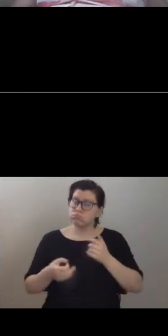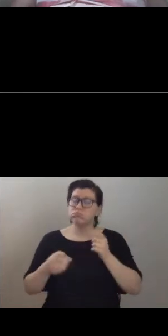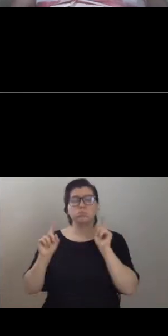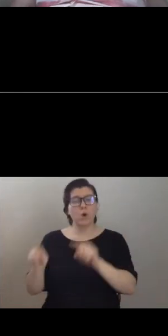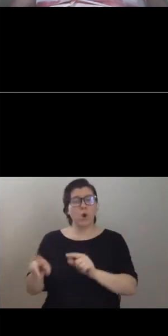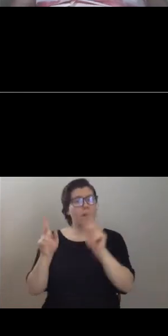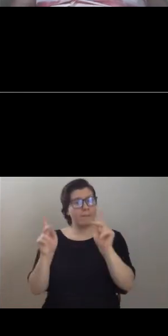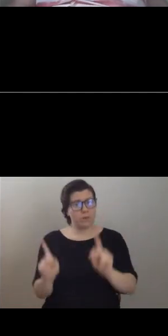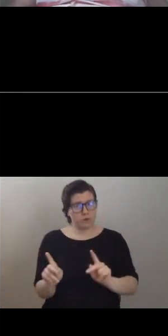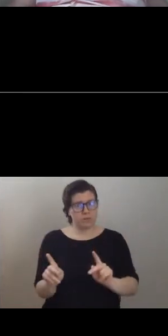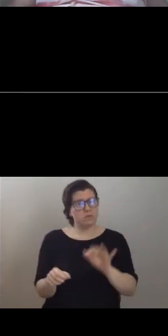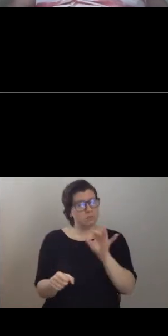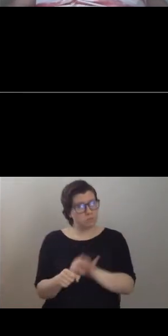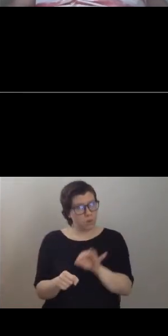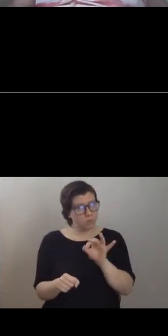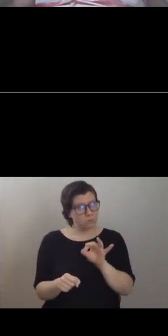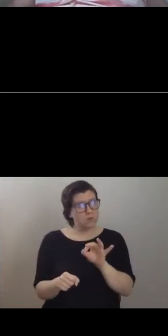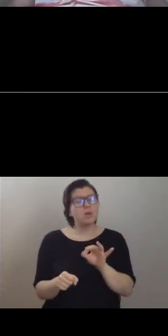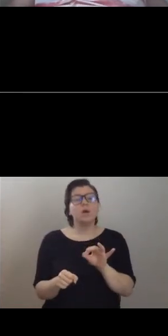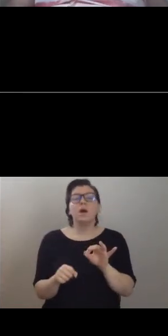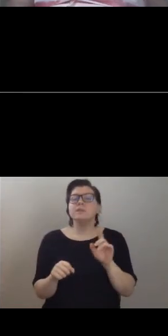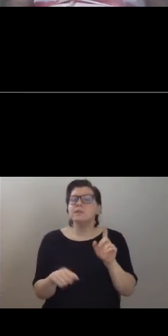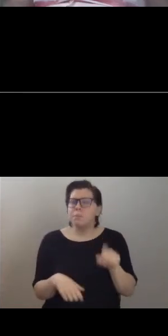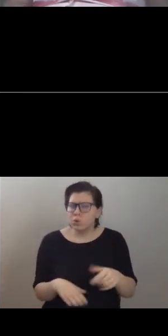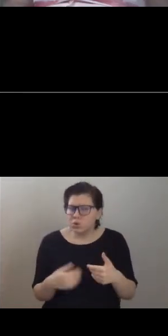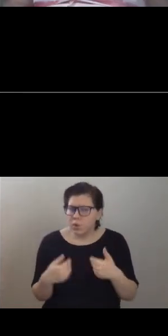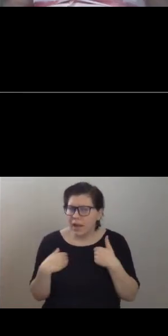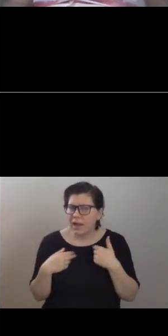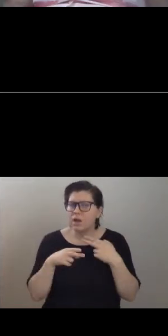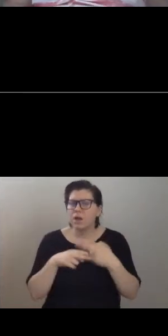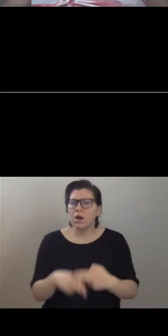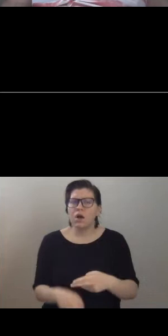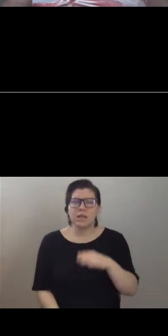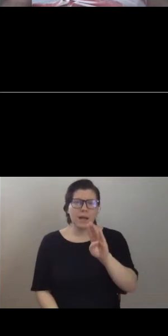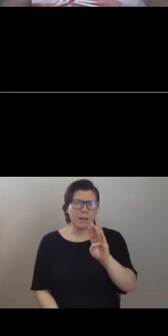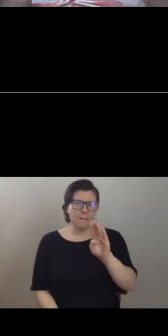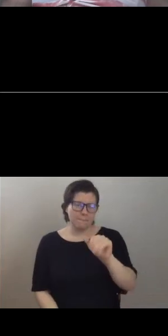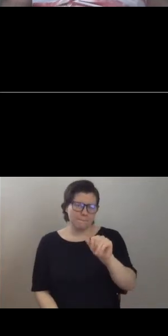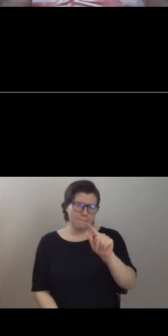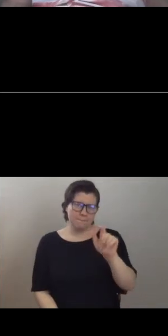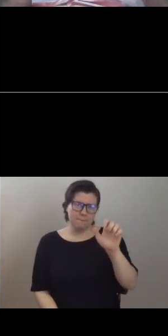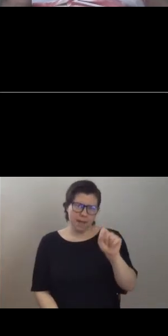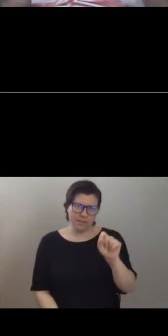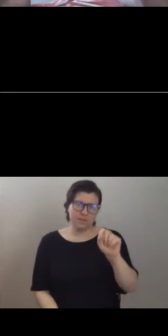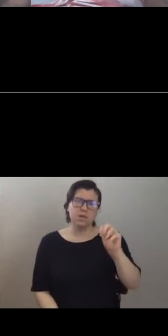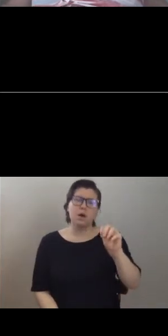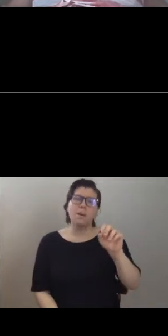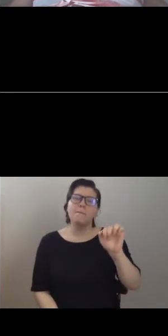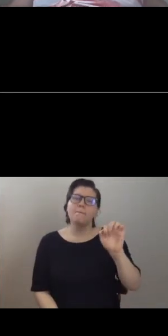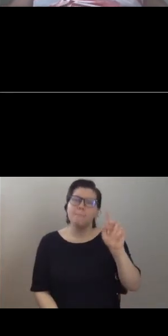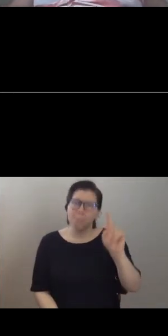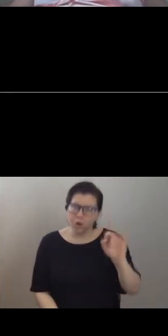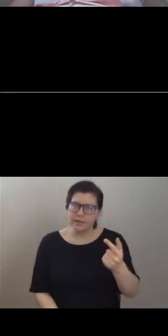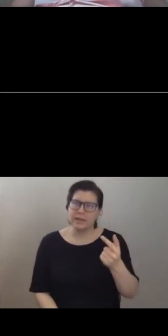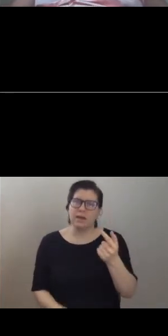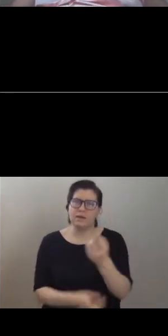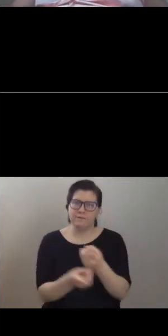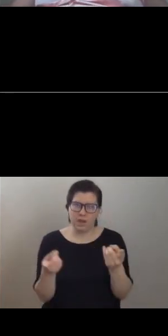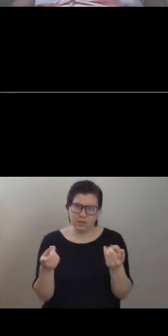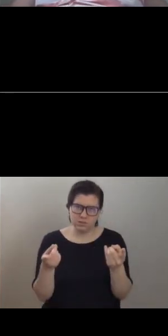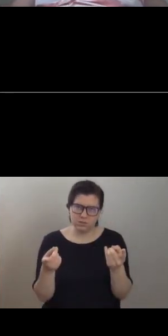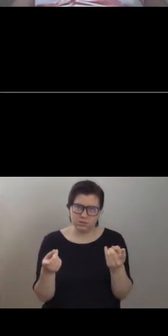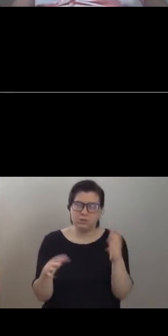to be what is called a ballot marking device at that polling place, at every